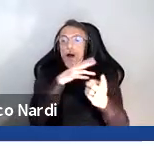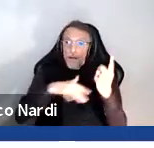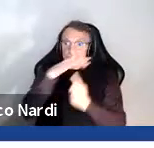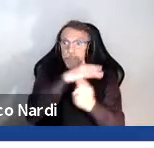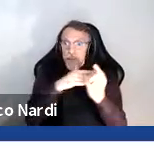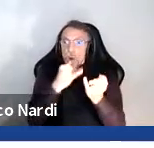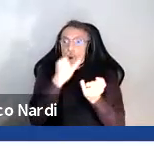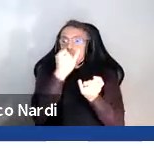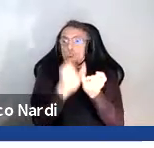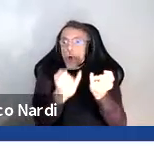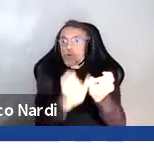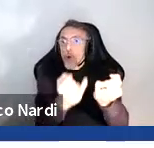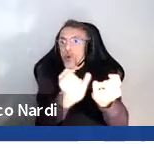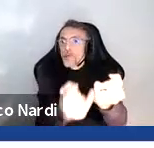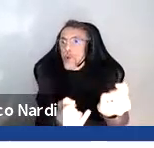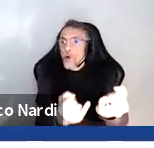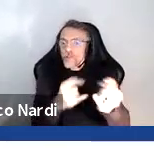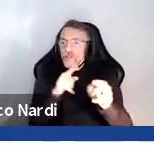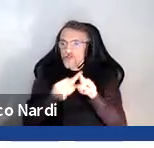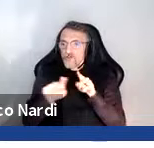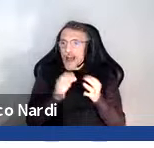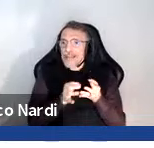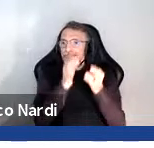environmental crisis aspects,